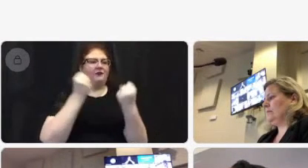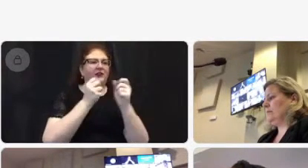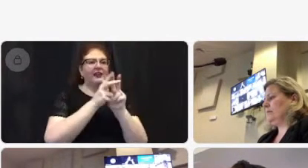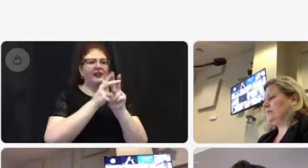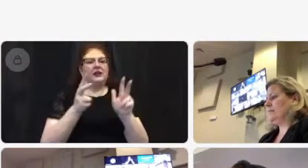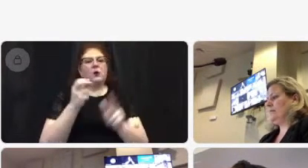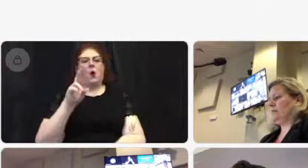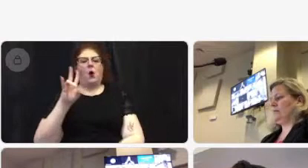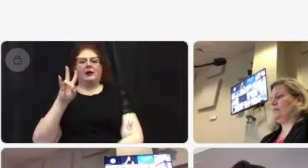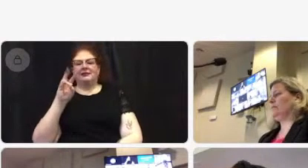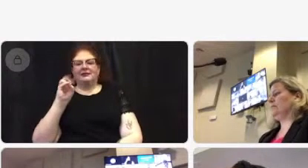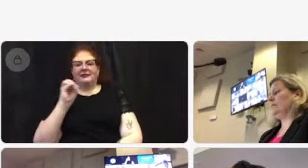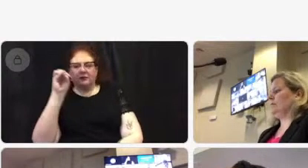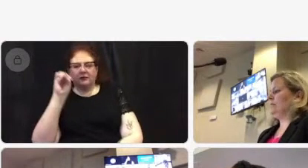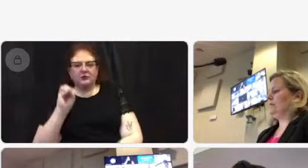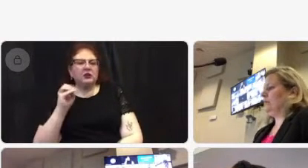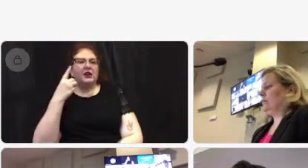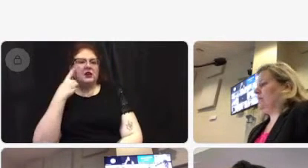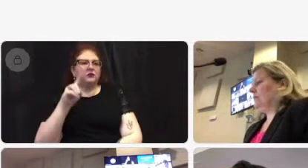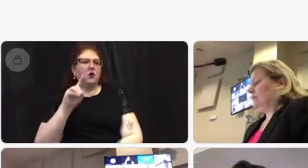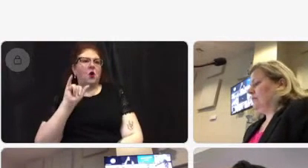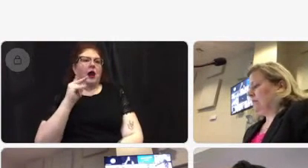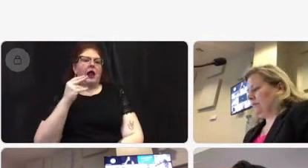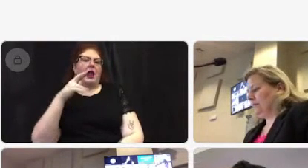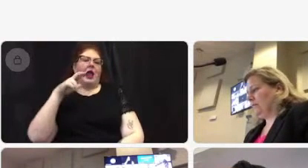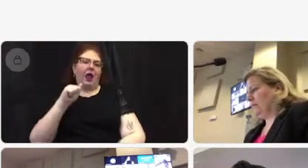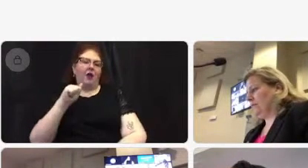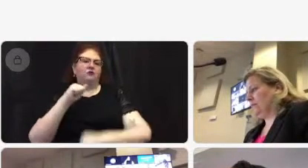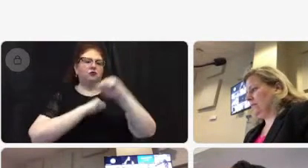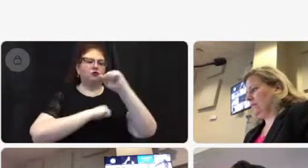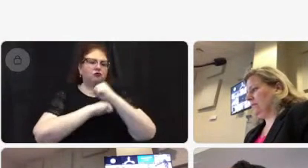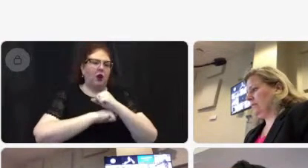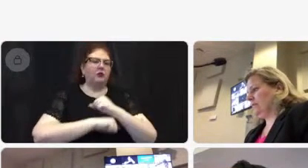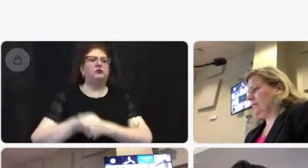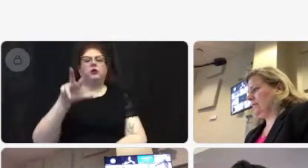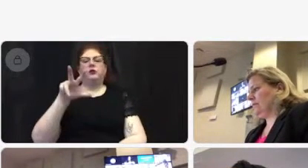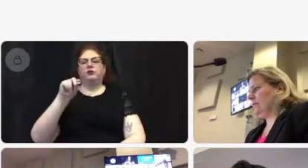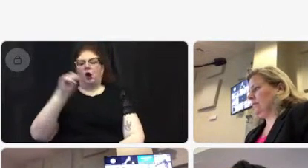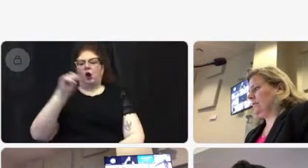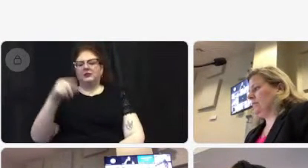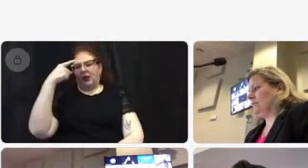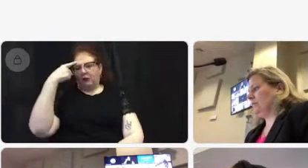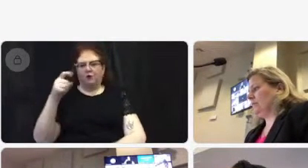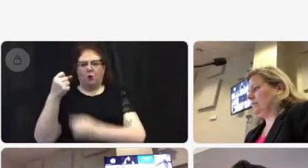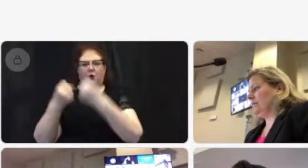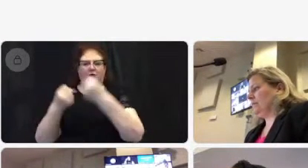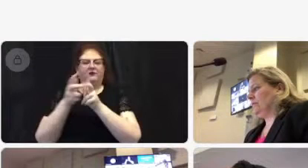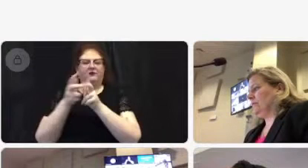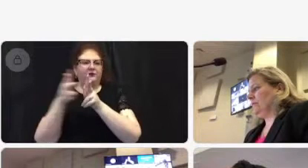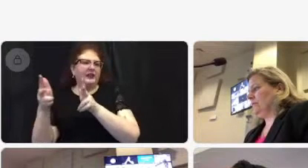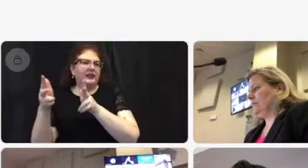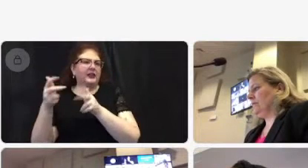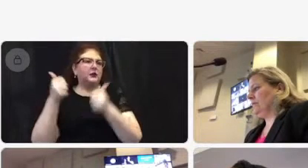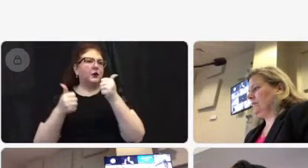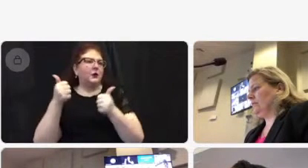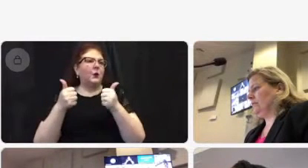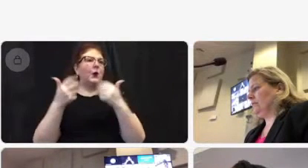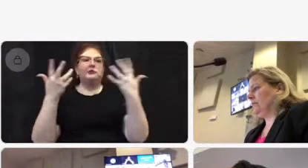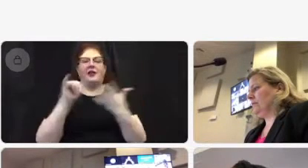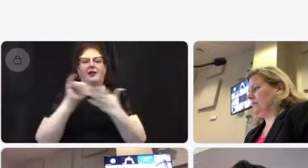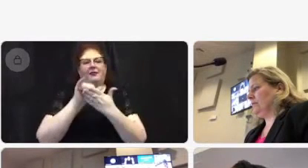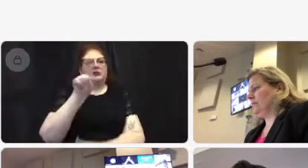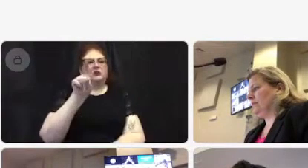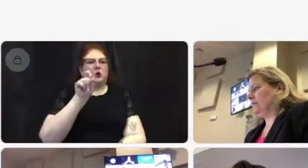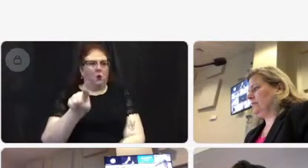70% to go towards infrastructure and 30% to public safety fleet? That's really the question, and still will be